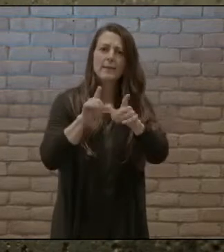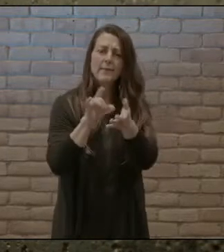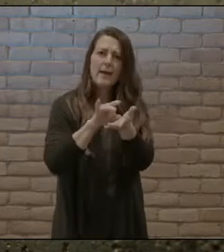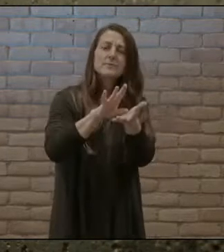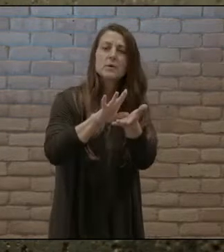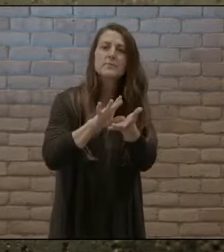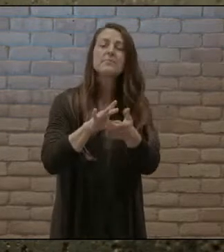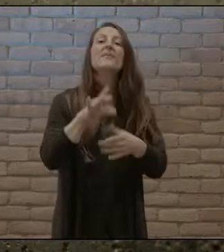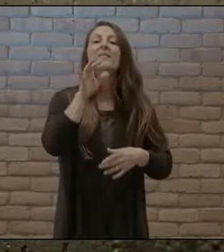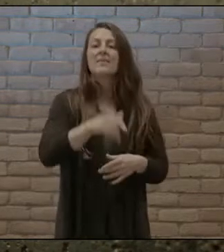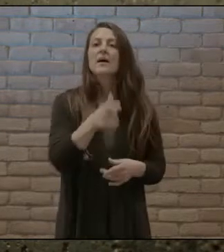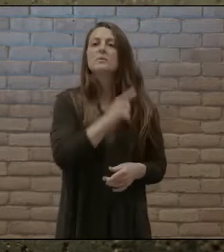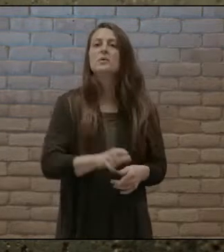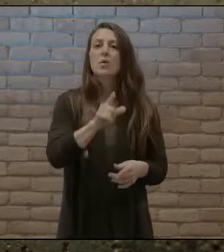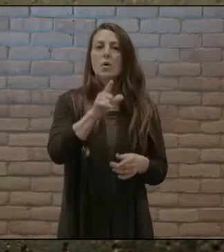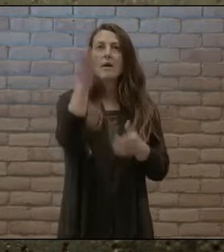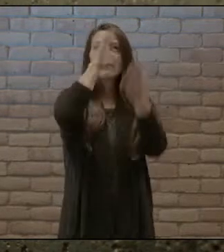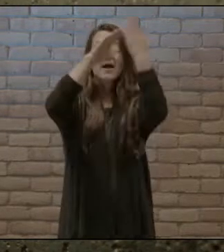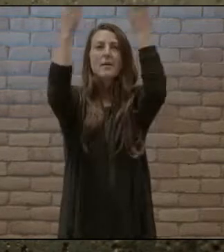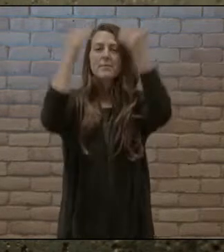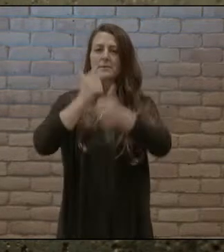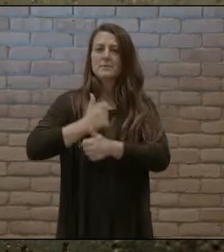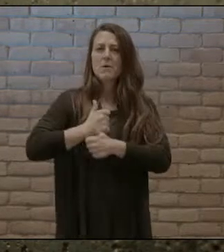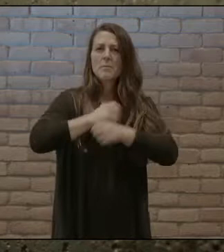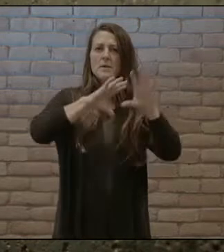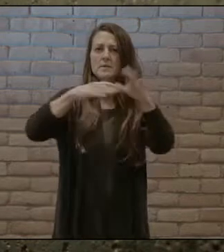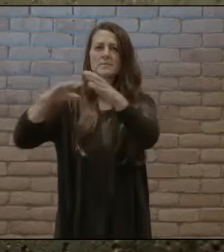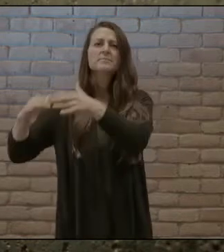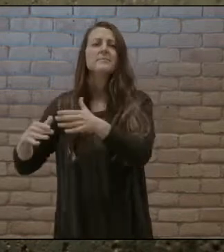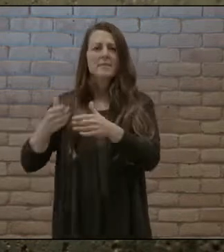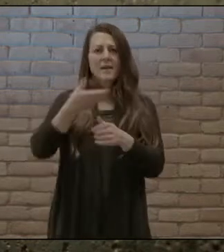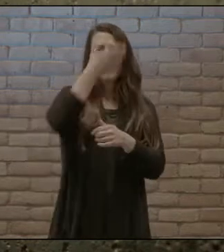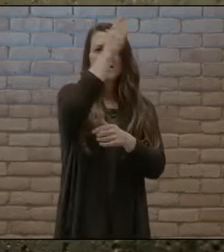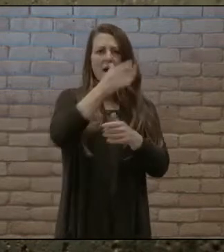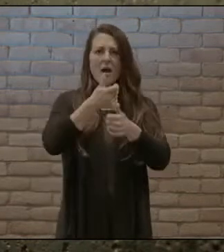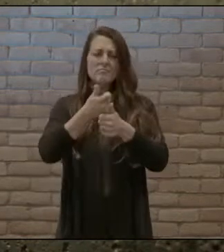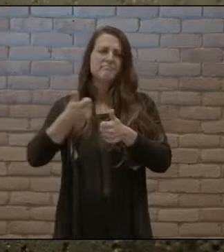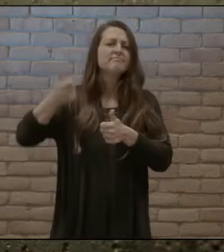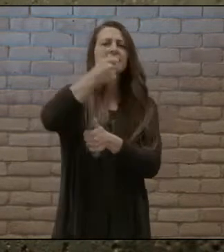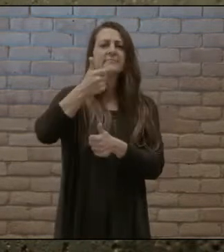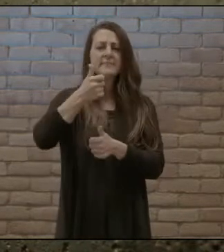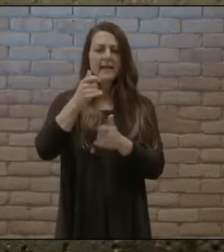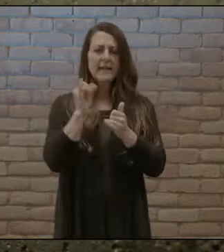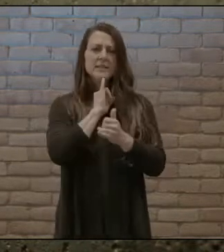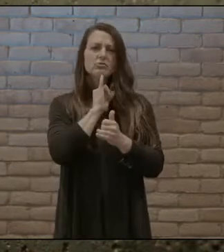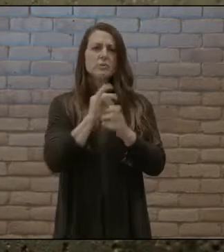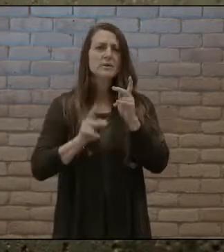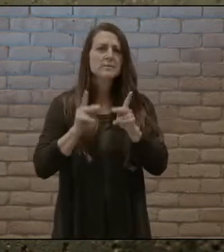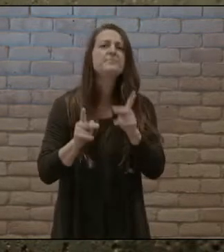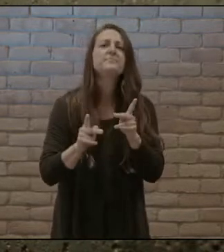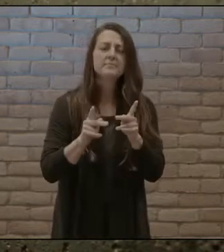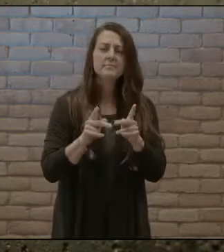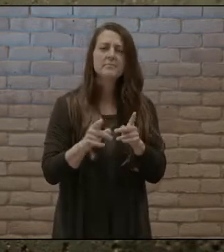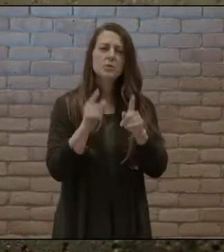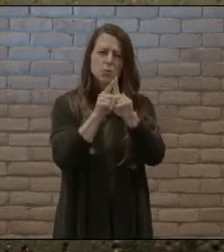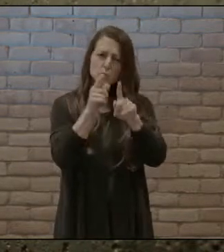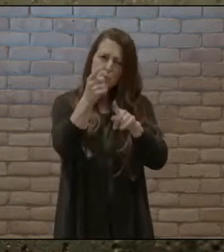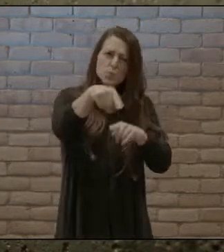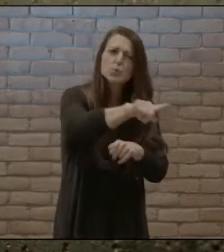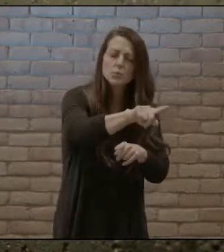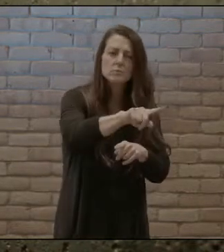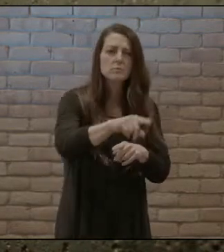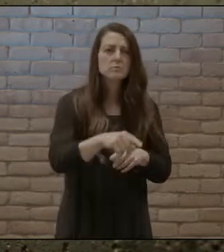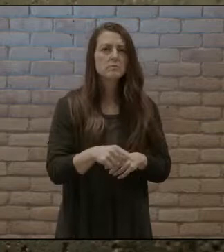of Heaven's armies, the God of Israel, says to all the captives he has exiled to Babylon from Jerusalem. Notice it's God who